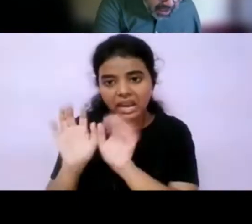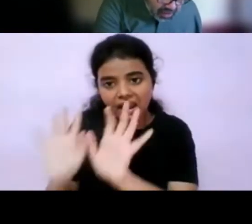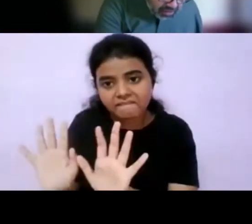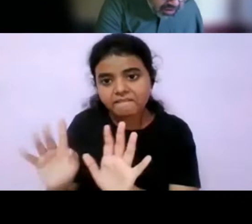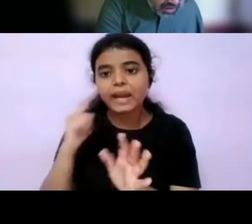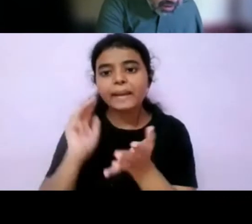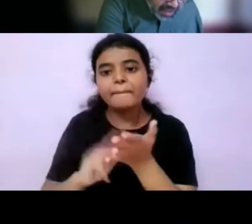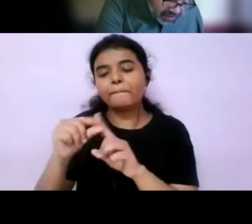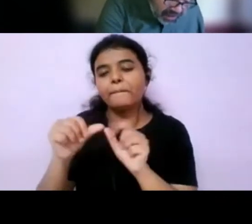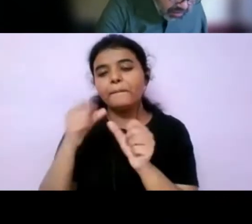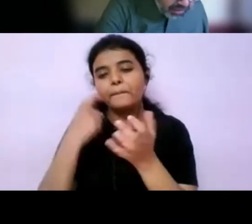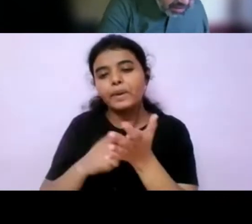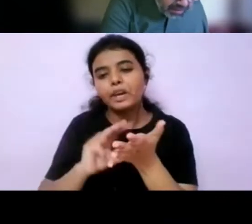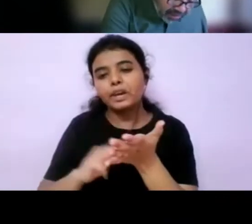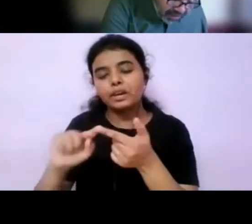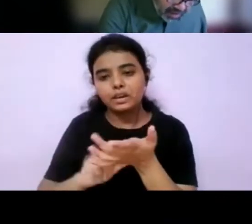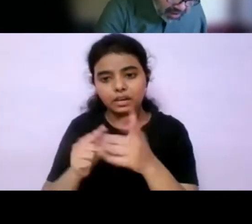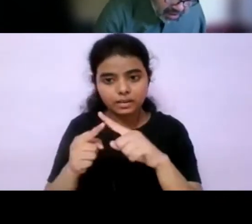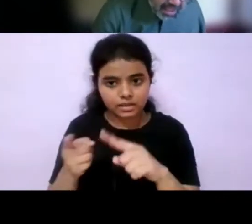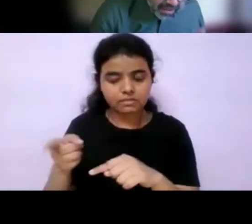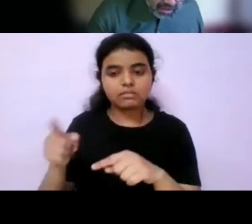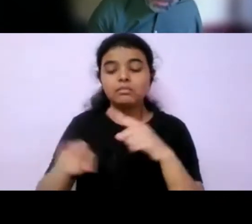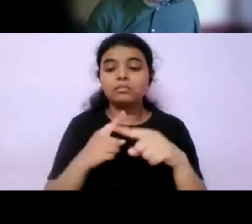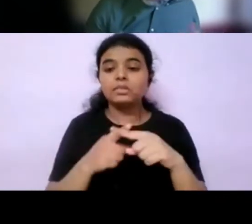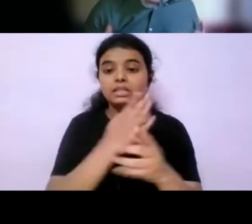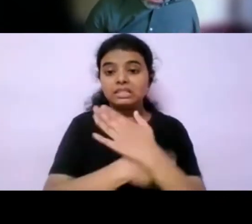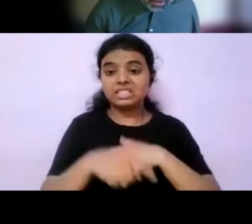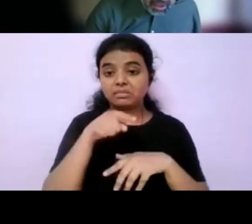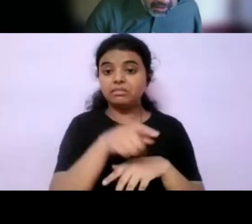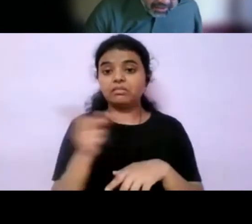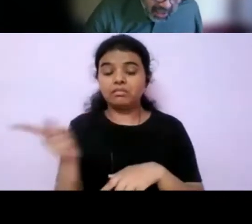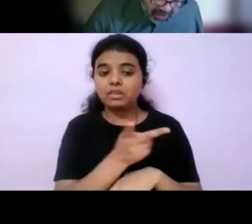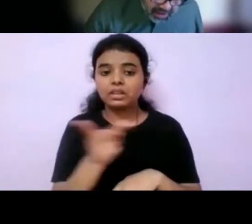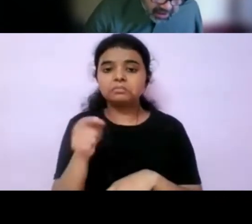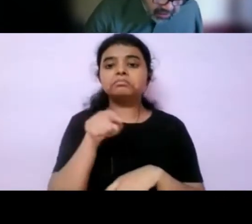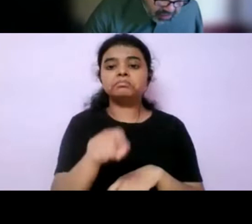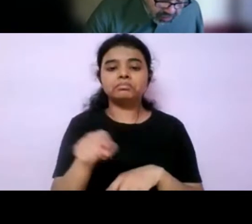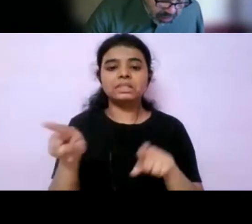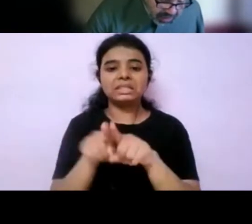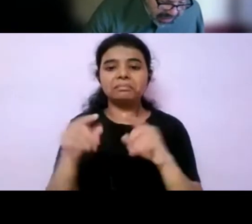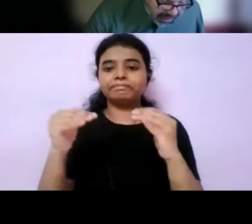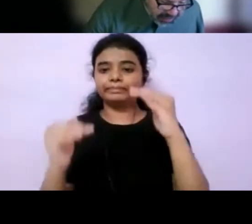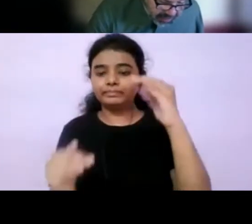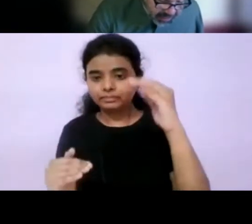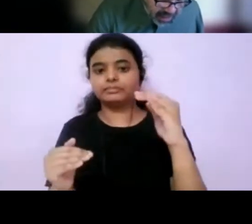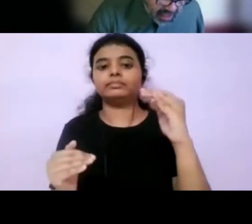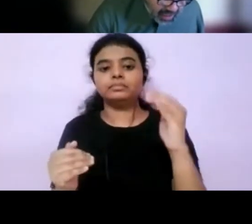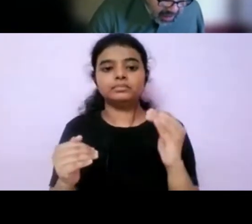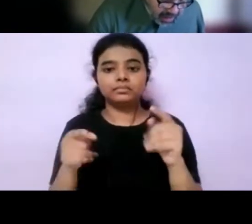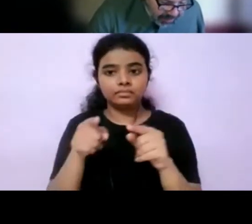pain, incontinence, sexual function, fatigue? These become marginalized under the social model